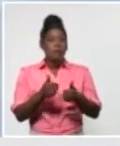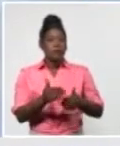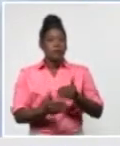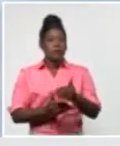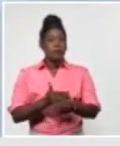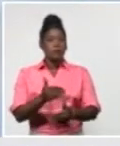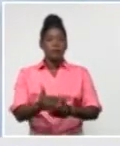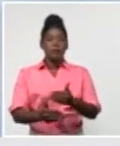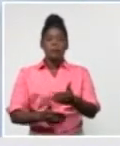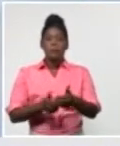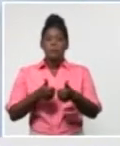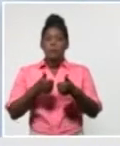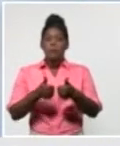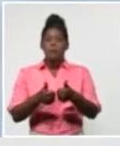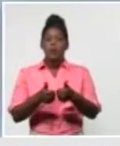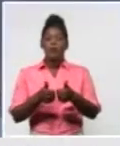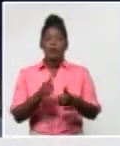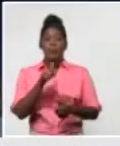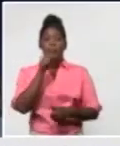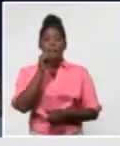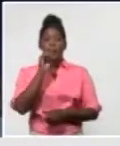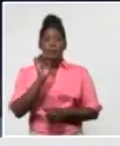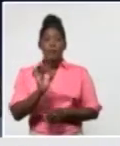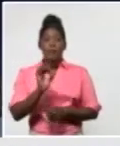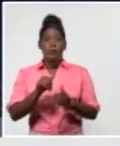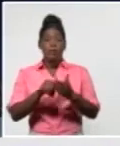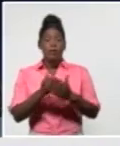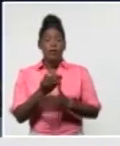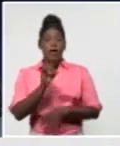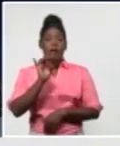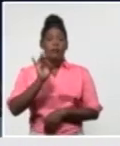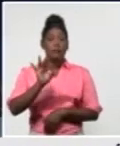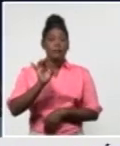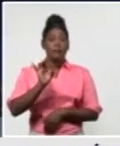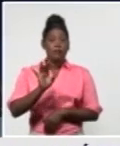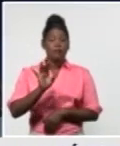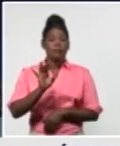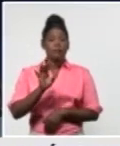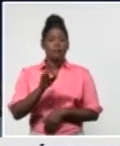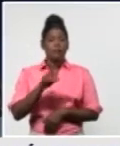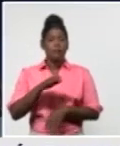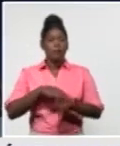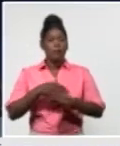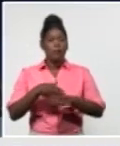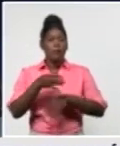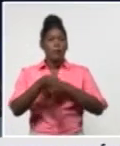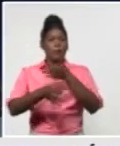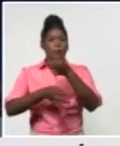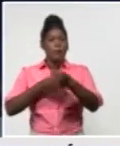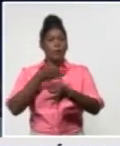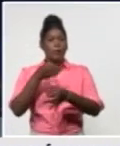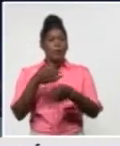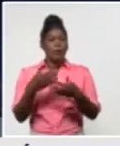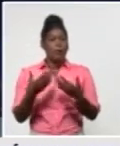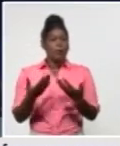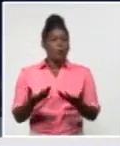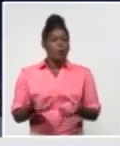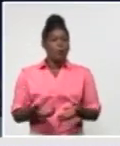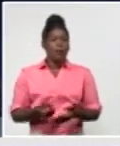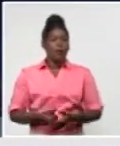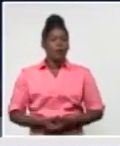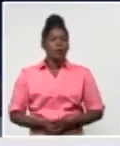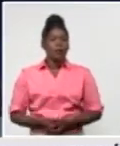for COVID-19 in the last 15 days. This behavior is what